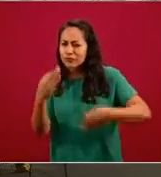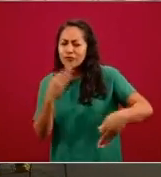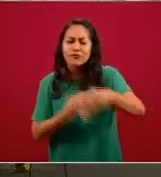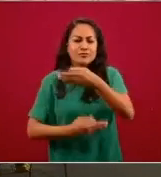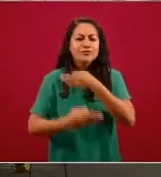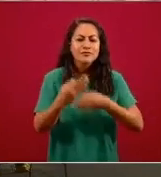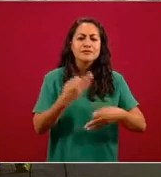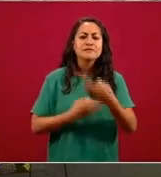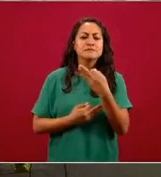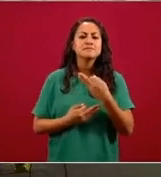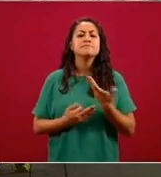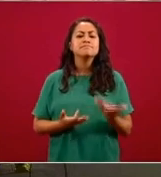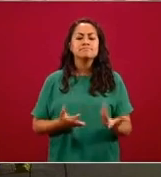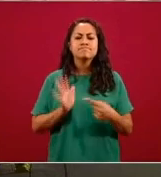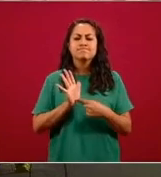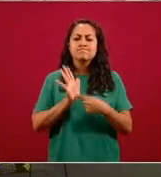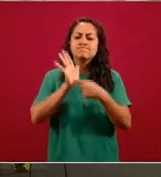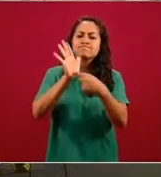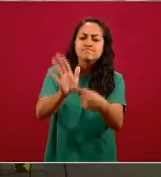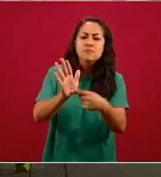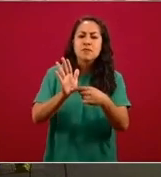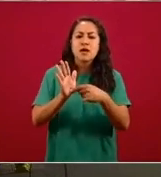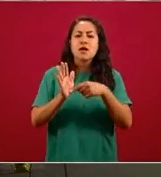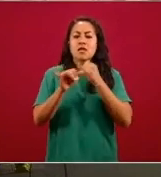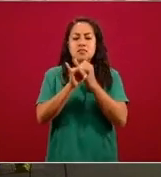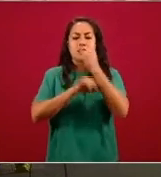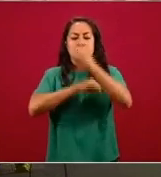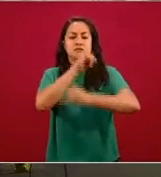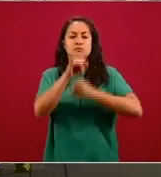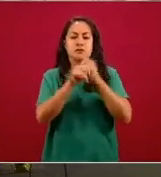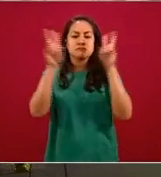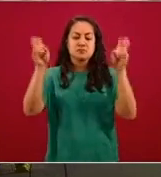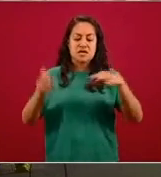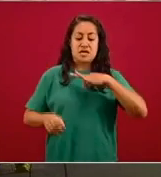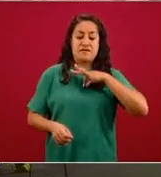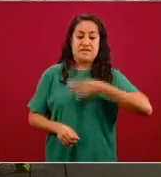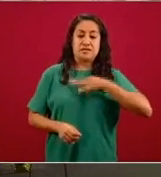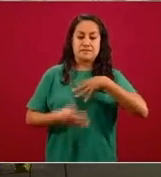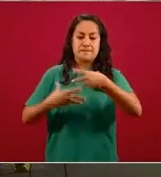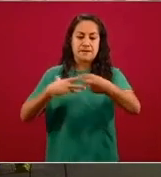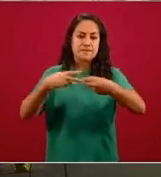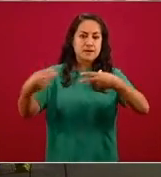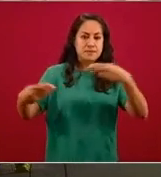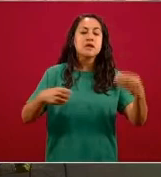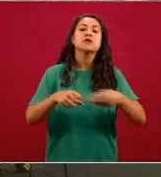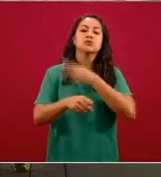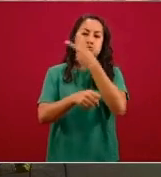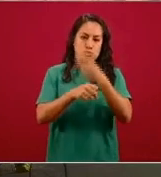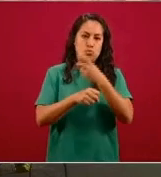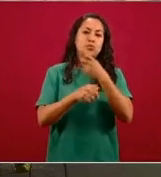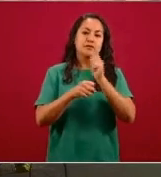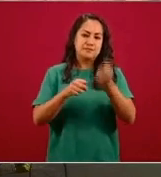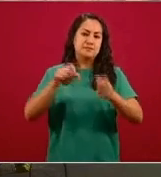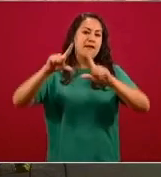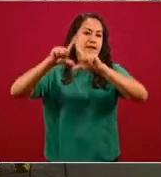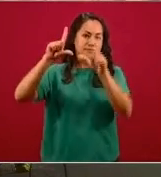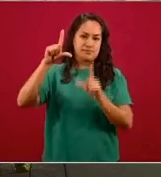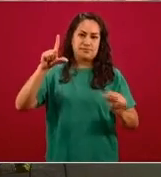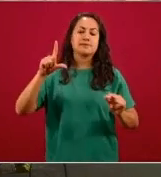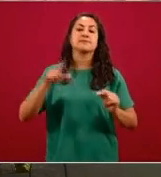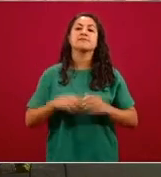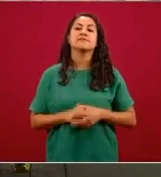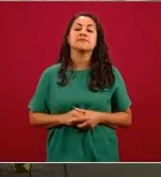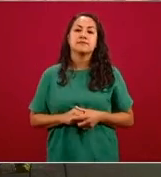begin with the daily technical report. Primero presentando lógicamente el calendario que lo